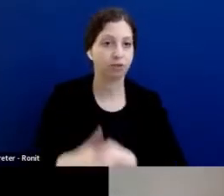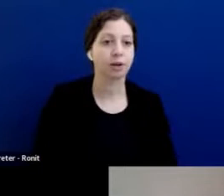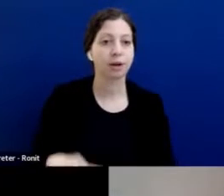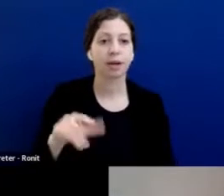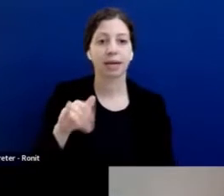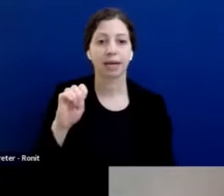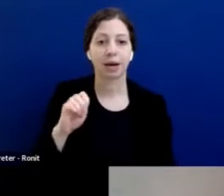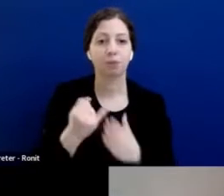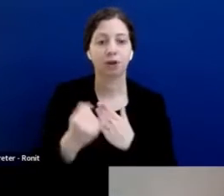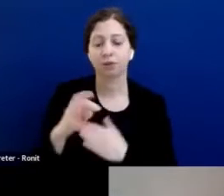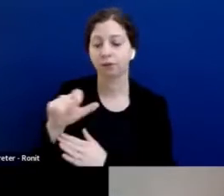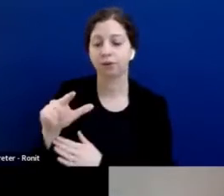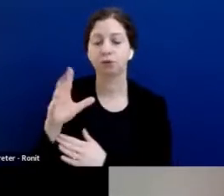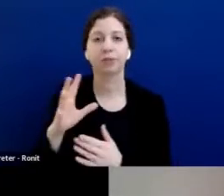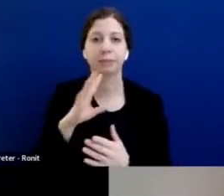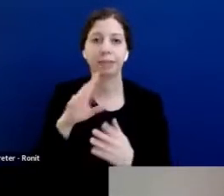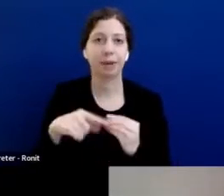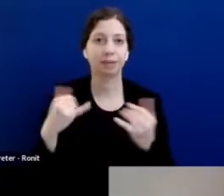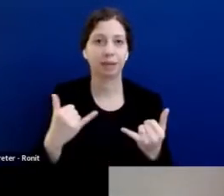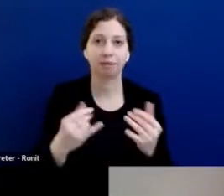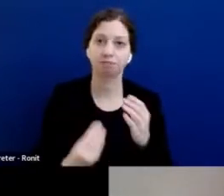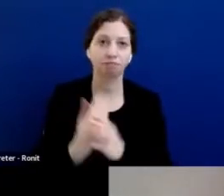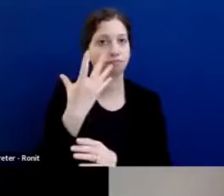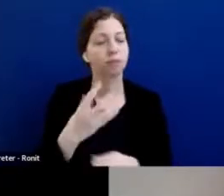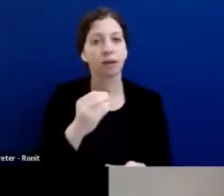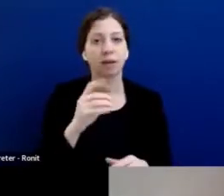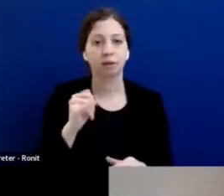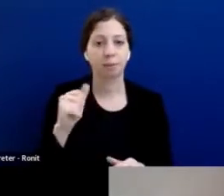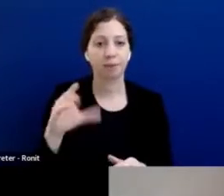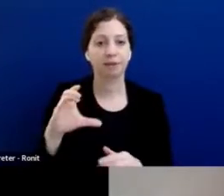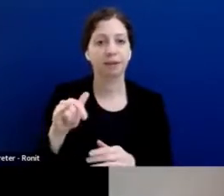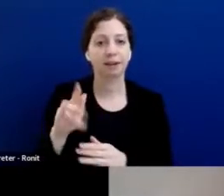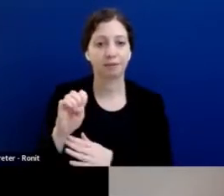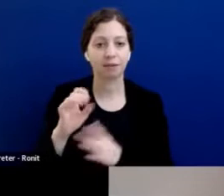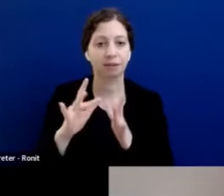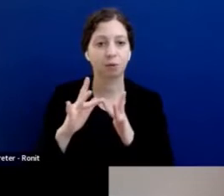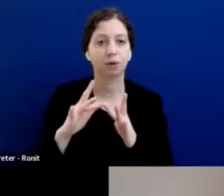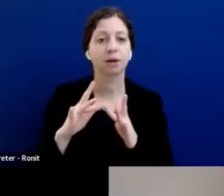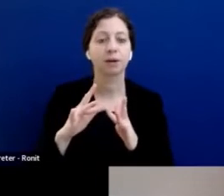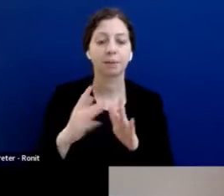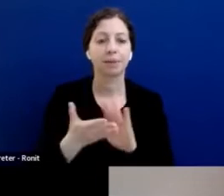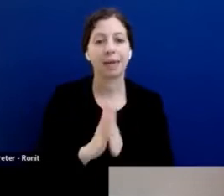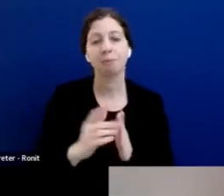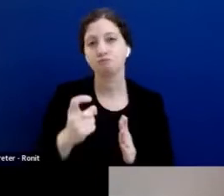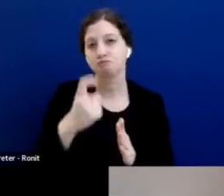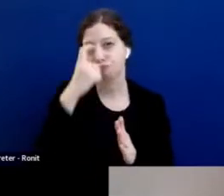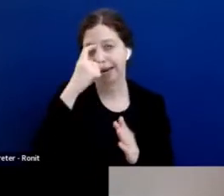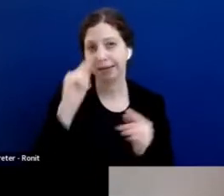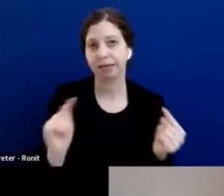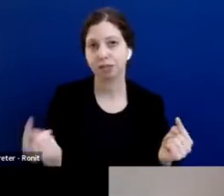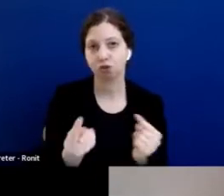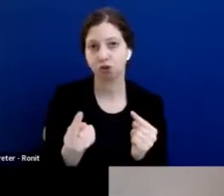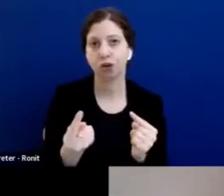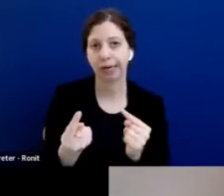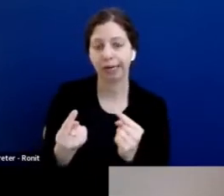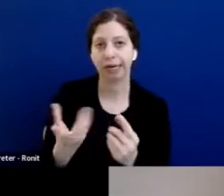to today, flourished, and the Domestic Violence Network in Ohio became brain injury informed. And in turn, our